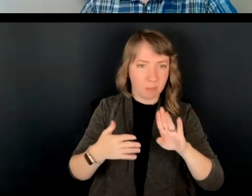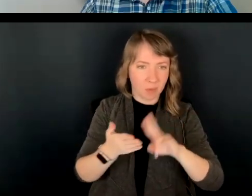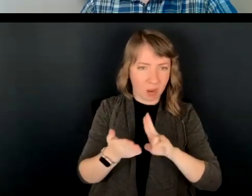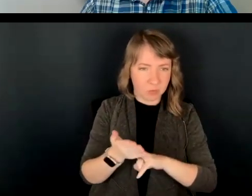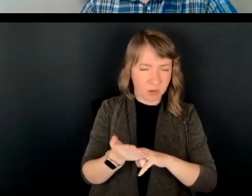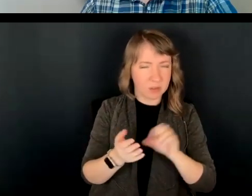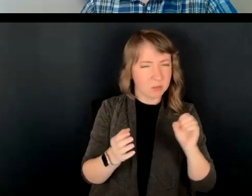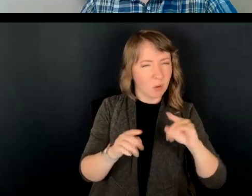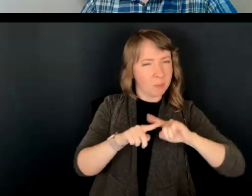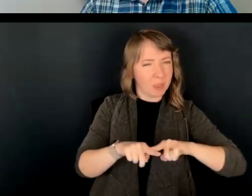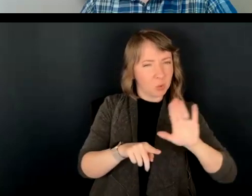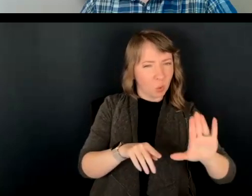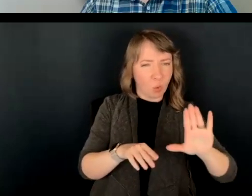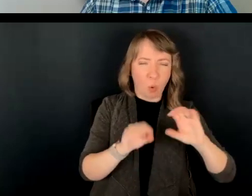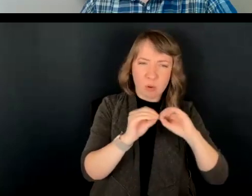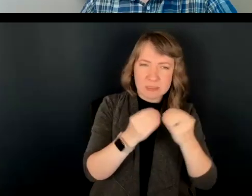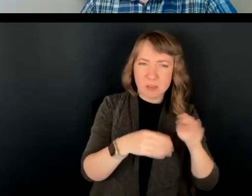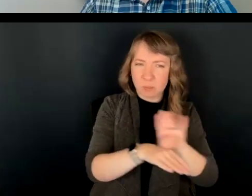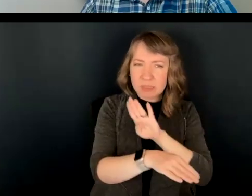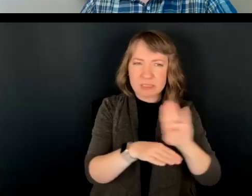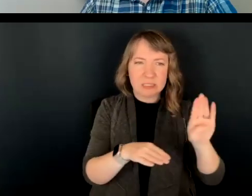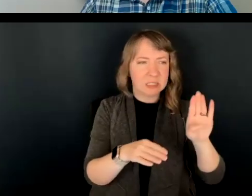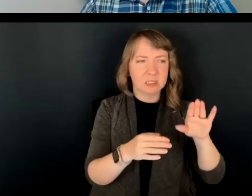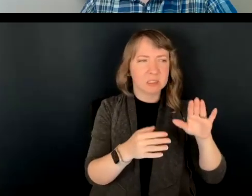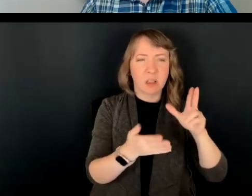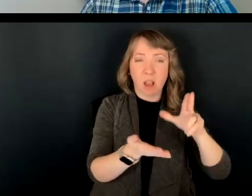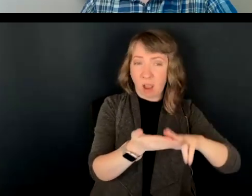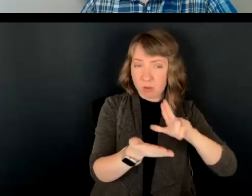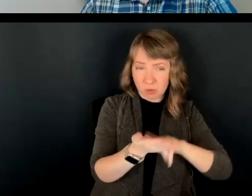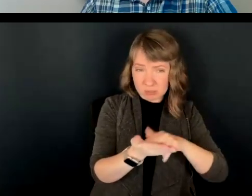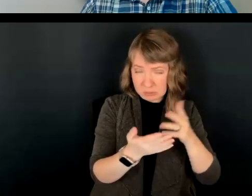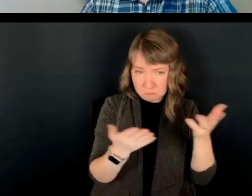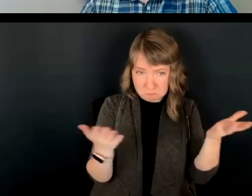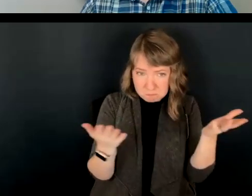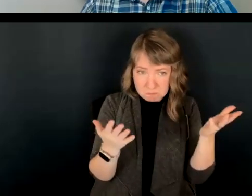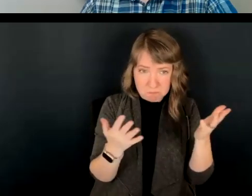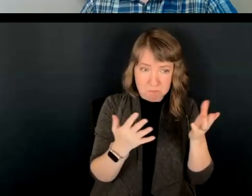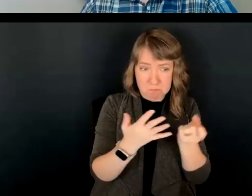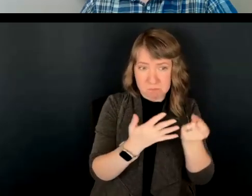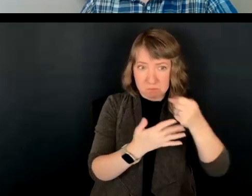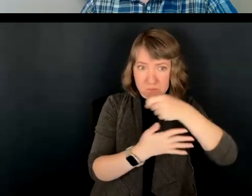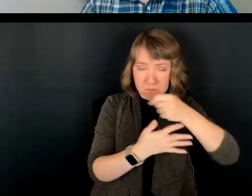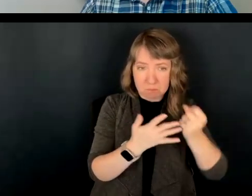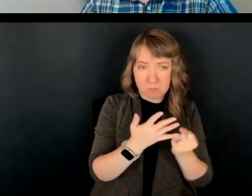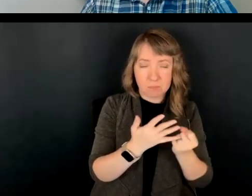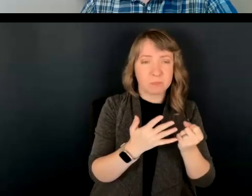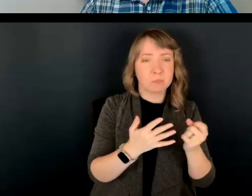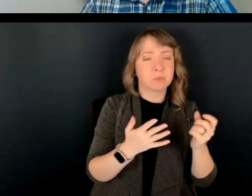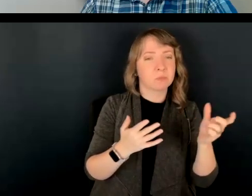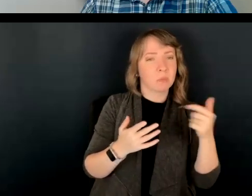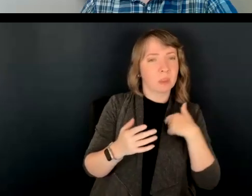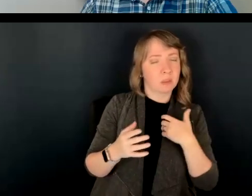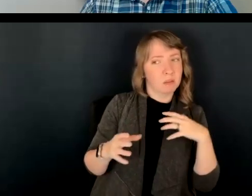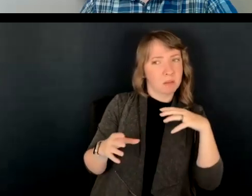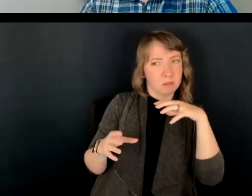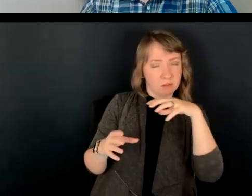portfolio? And then how are you showing up with the unit to sort of express your aspirations and make sure enough's flowing through